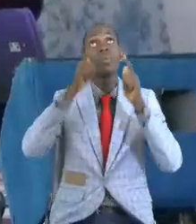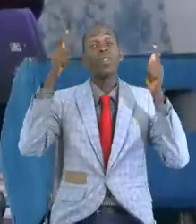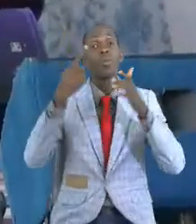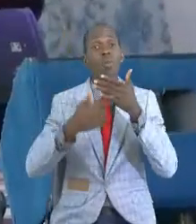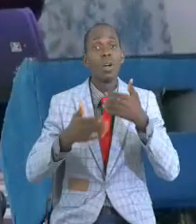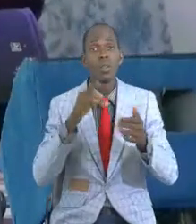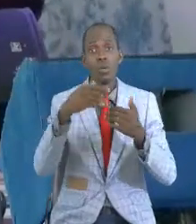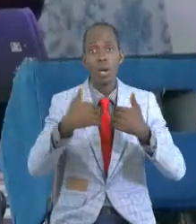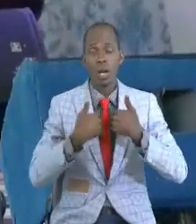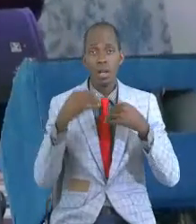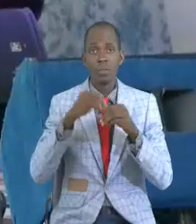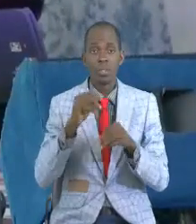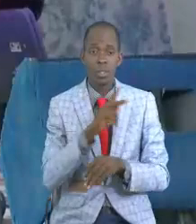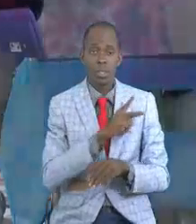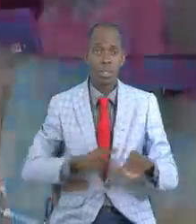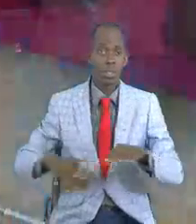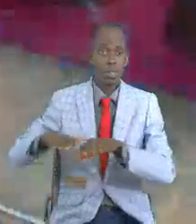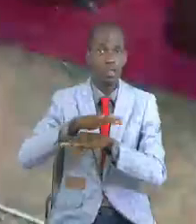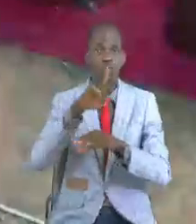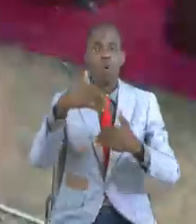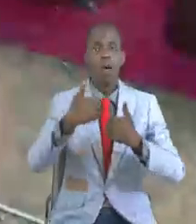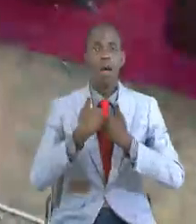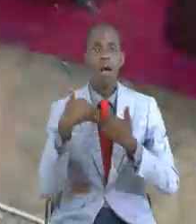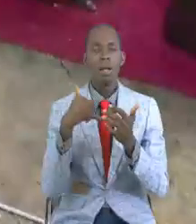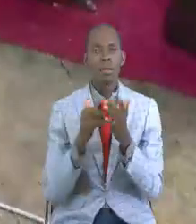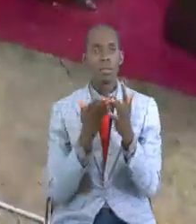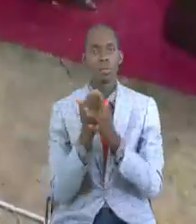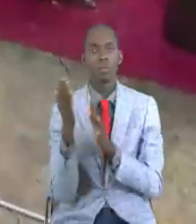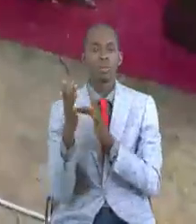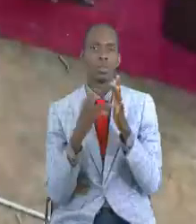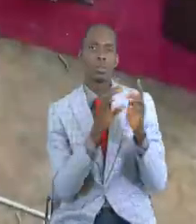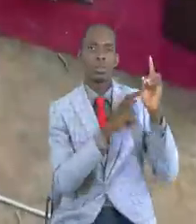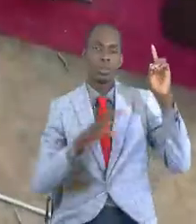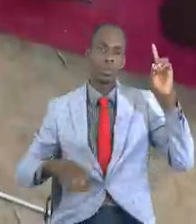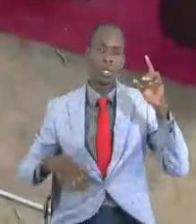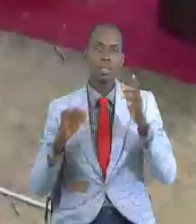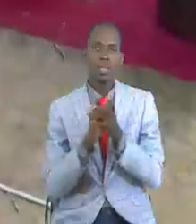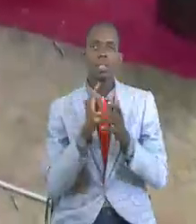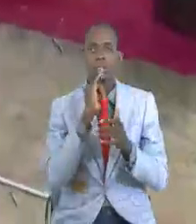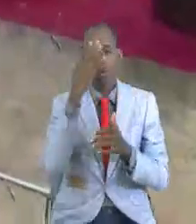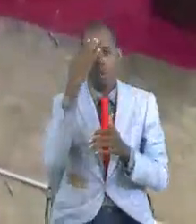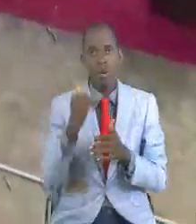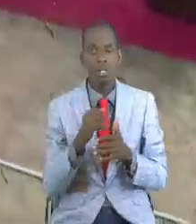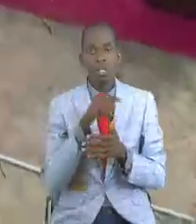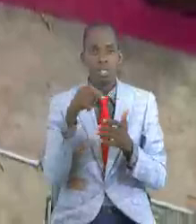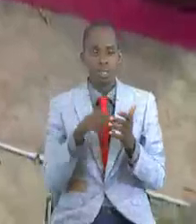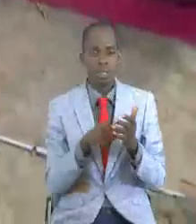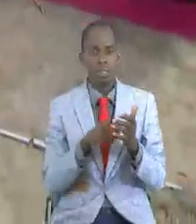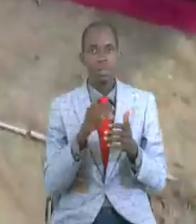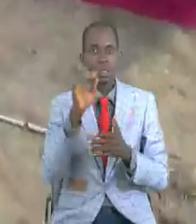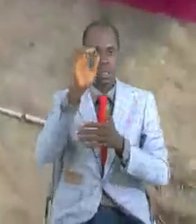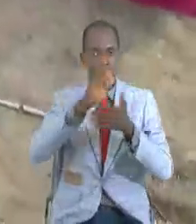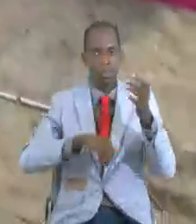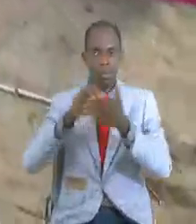kingdom, you have it through Jesus Christ. And that's why we're looking at these chapters today.